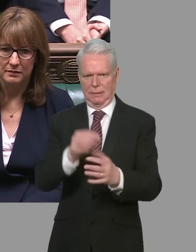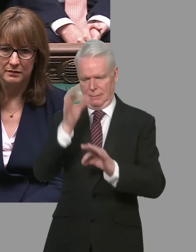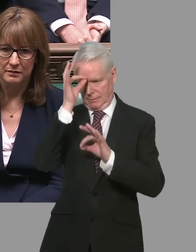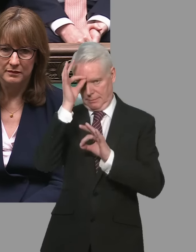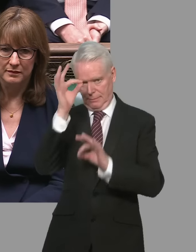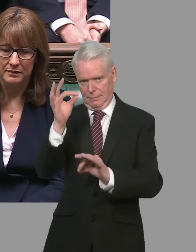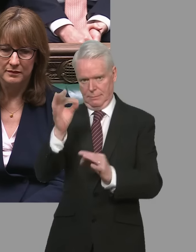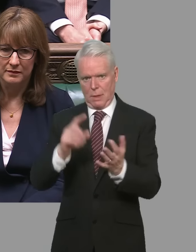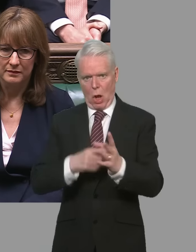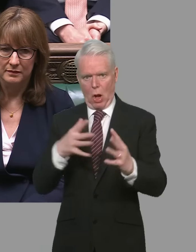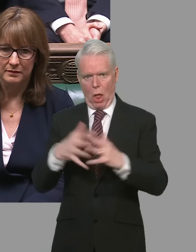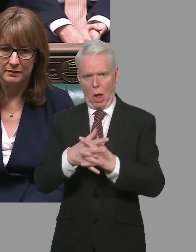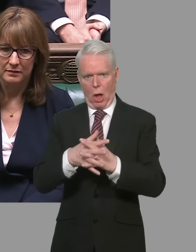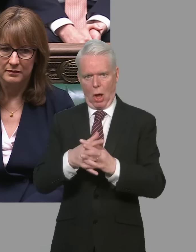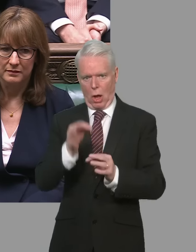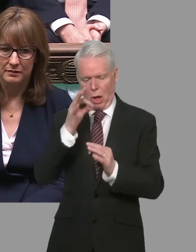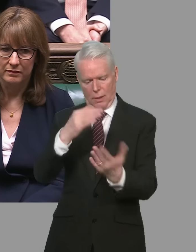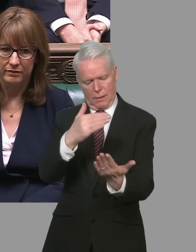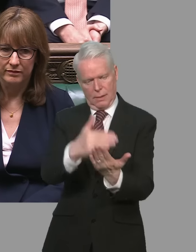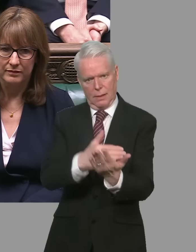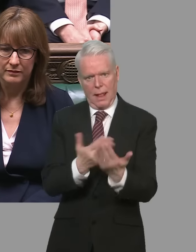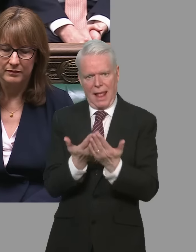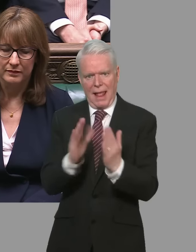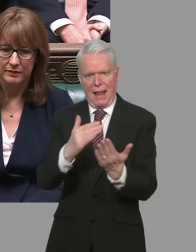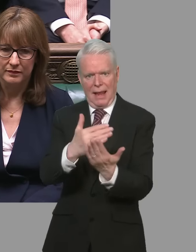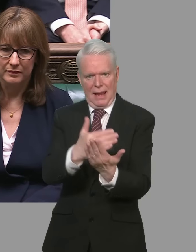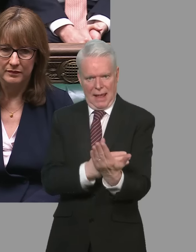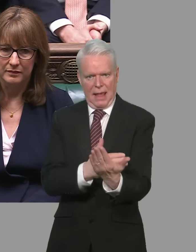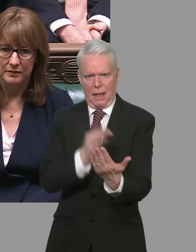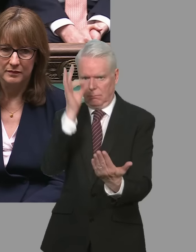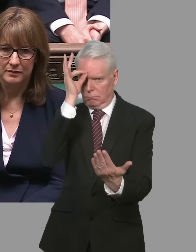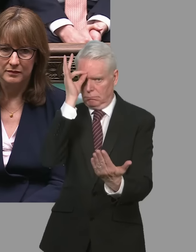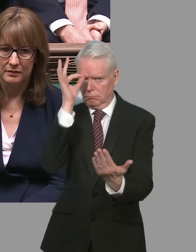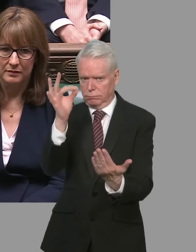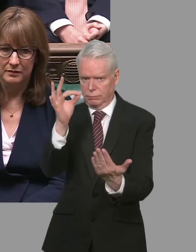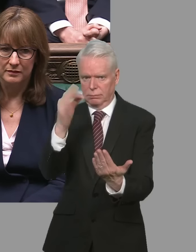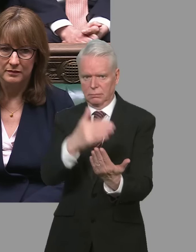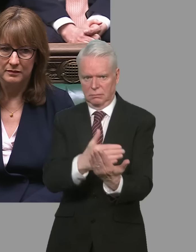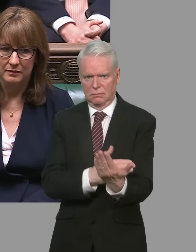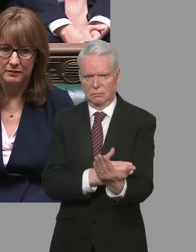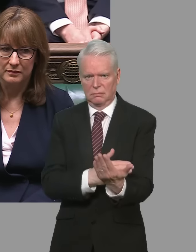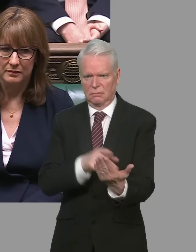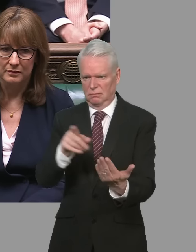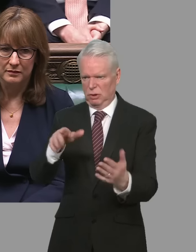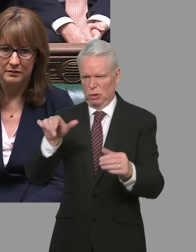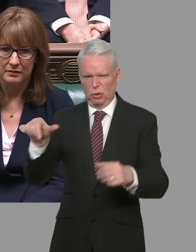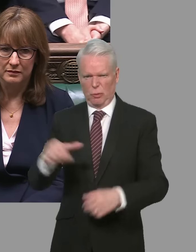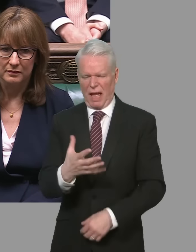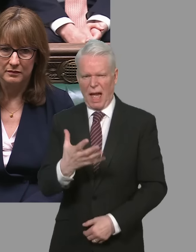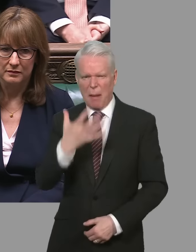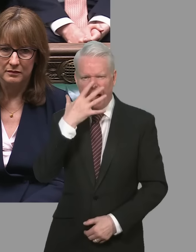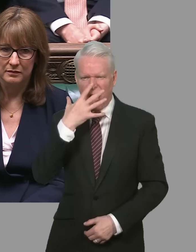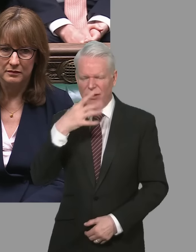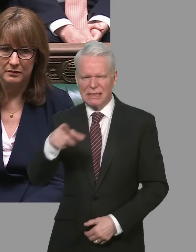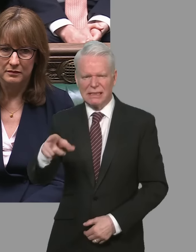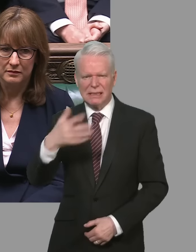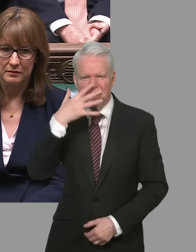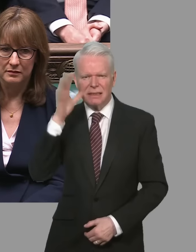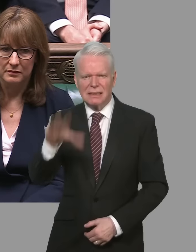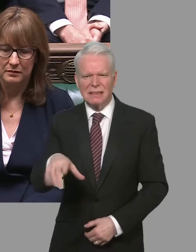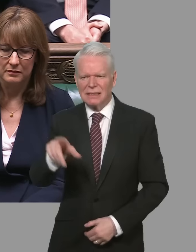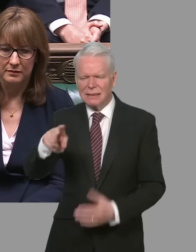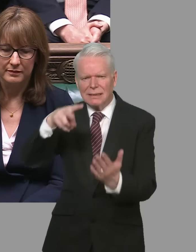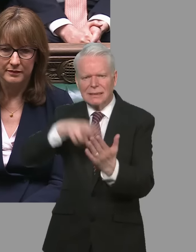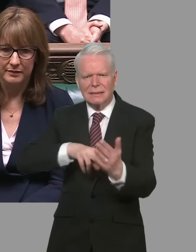me without having read the legislation. The legislation sets out who the decision maker is. It's the Secretary of State. It